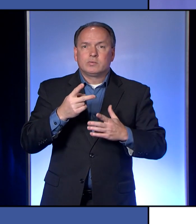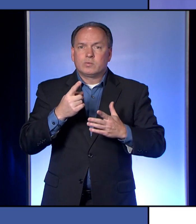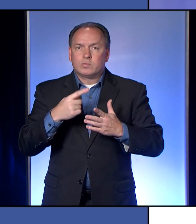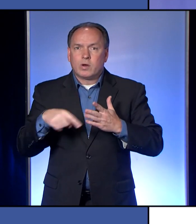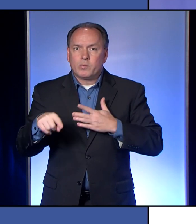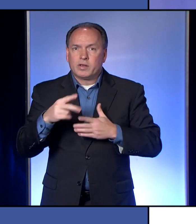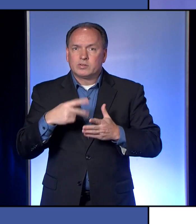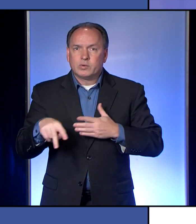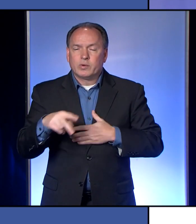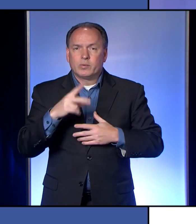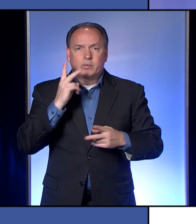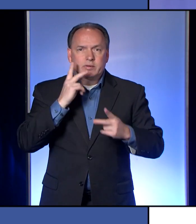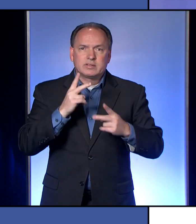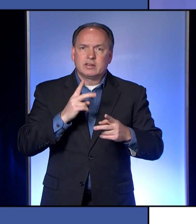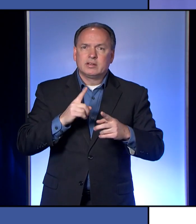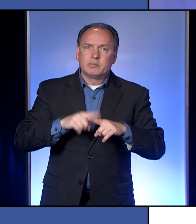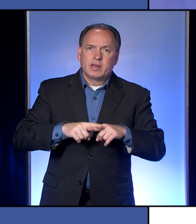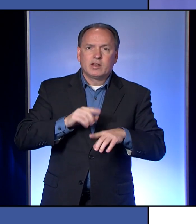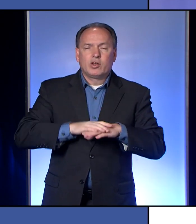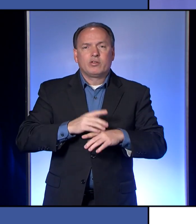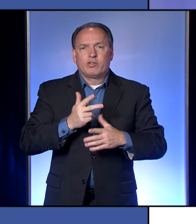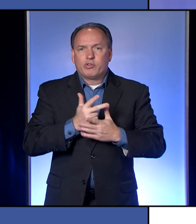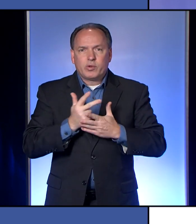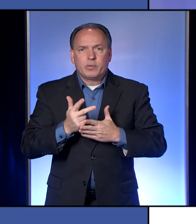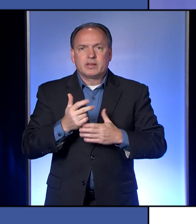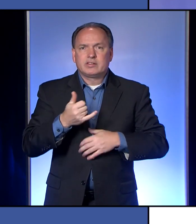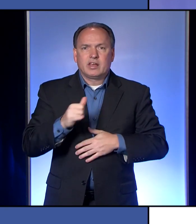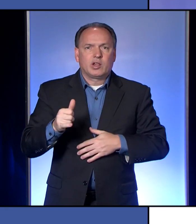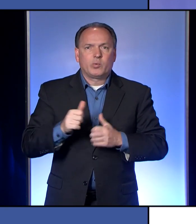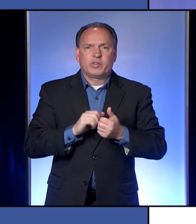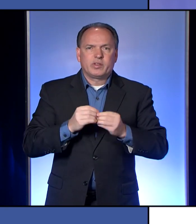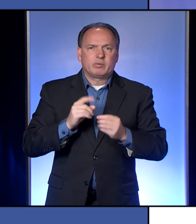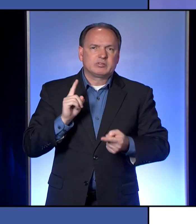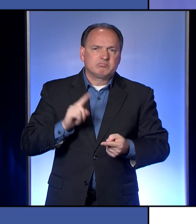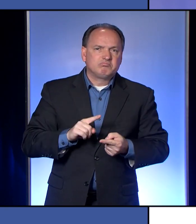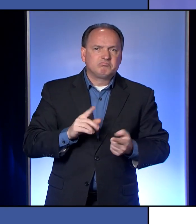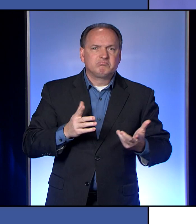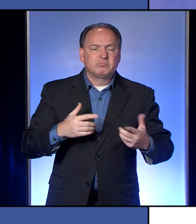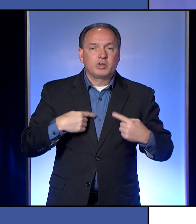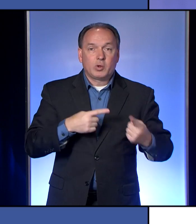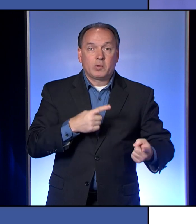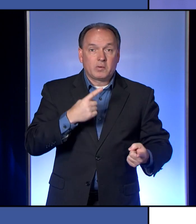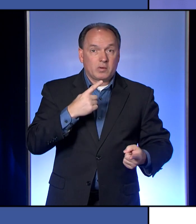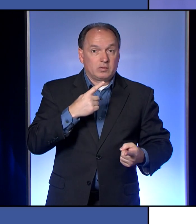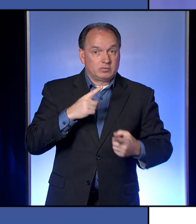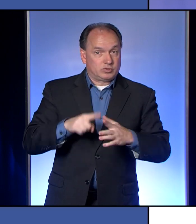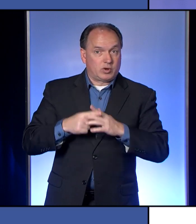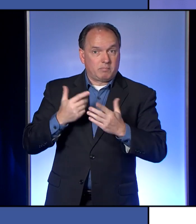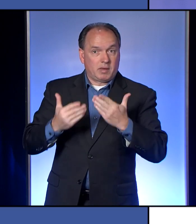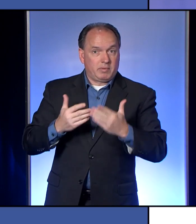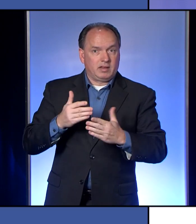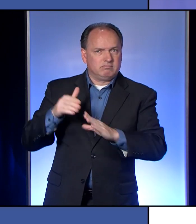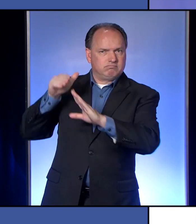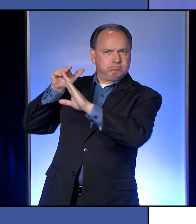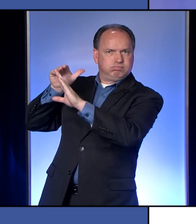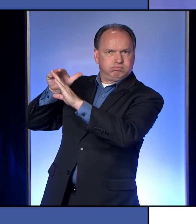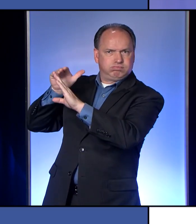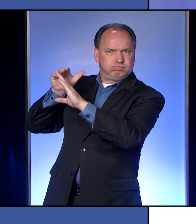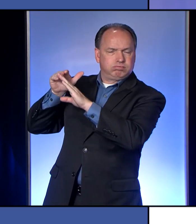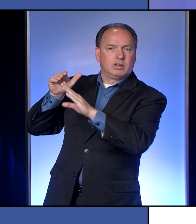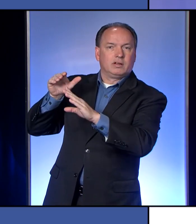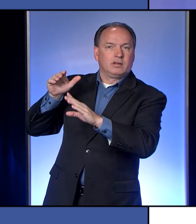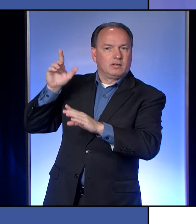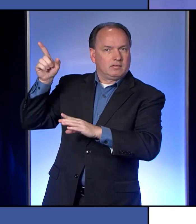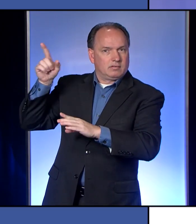how the numbers look. But if we go, say, 3 weeks in yellow with numbers about like what we've seen, then you'd start maybe knocking on some doors in